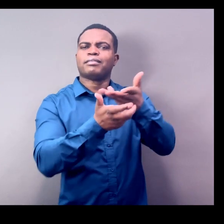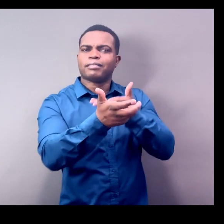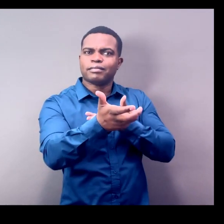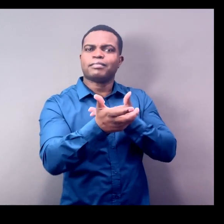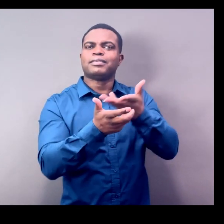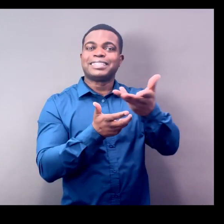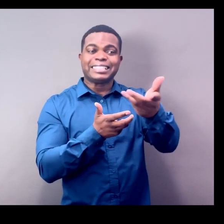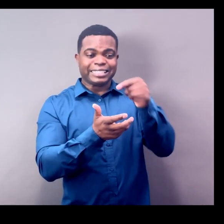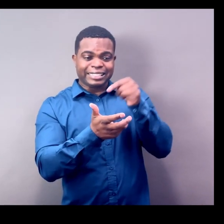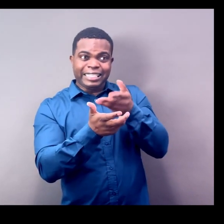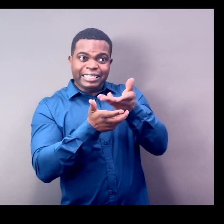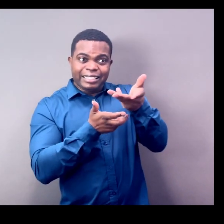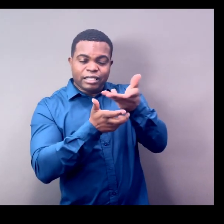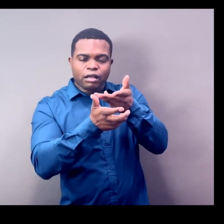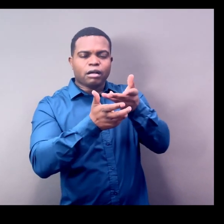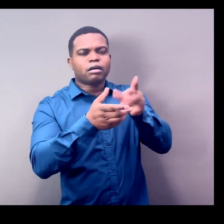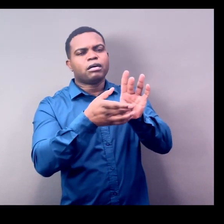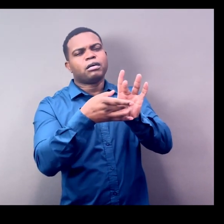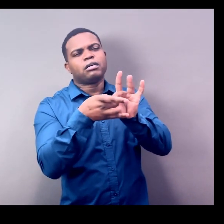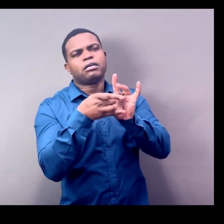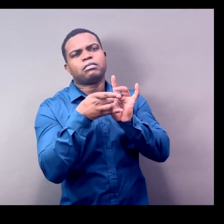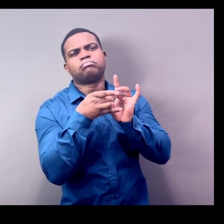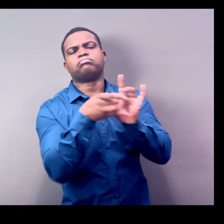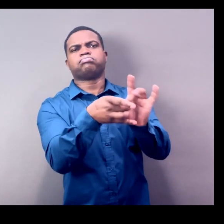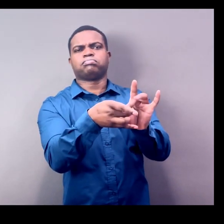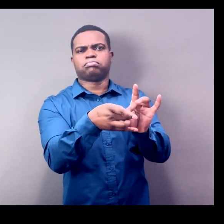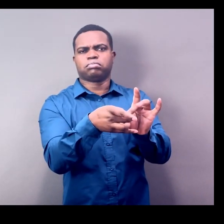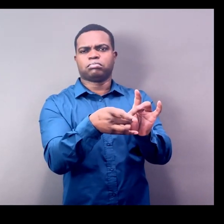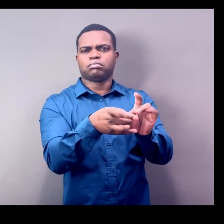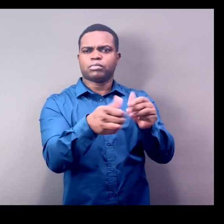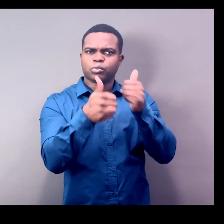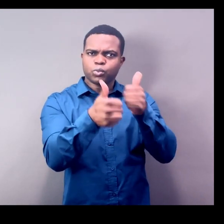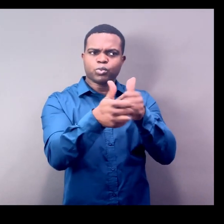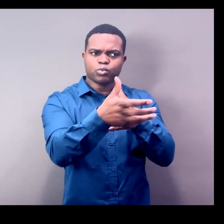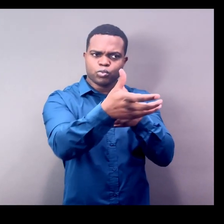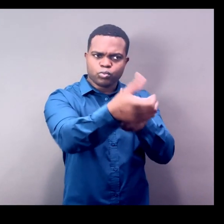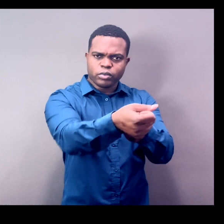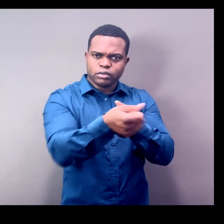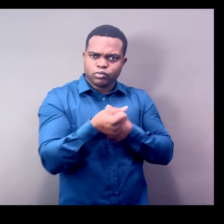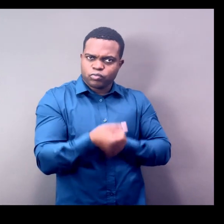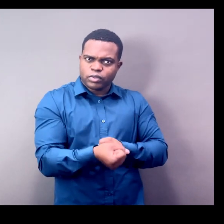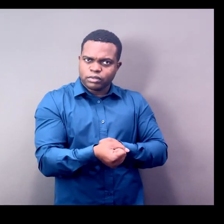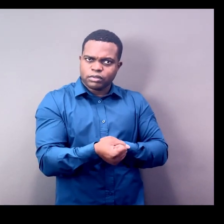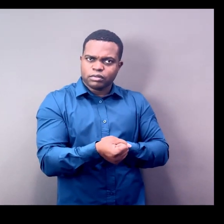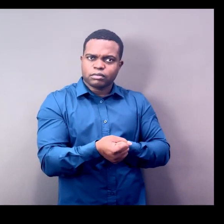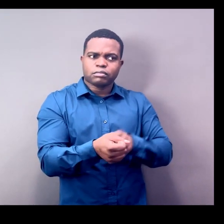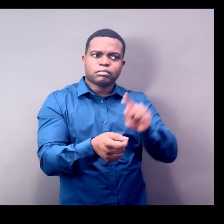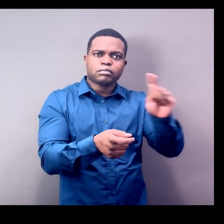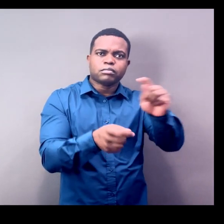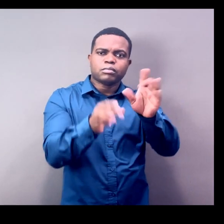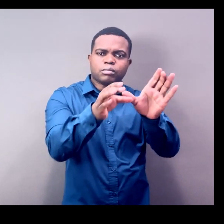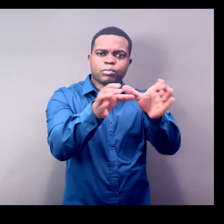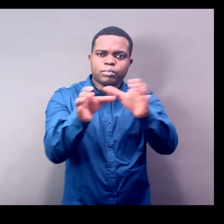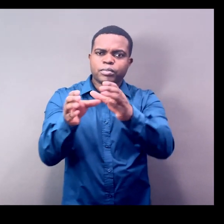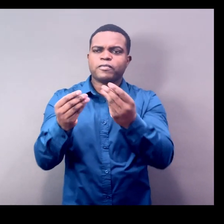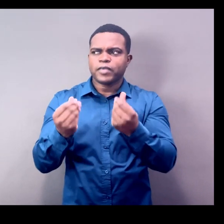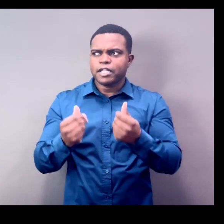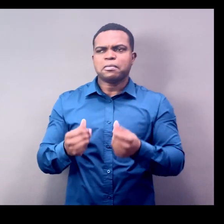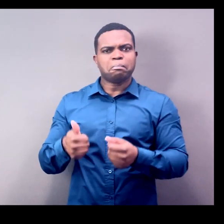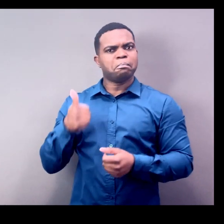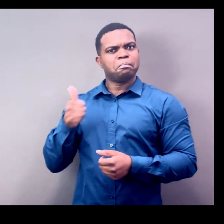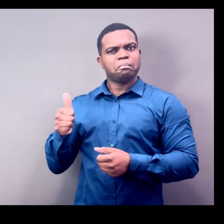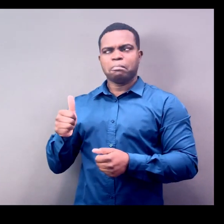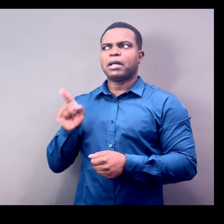deepen understanding of community perspectives and also other stakeholders that you are working